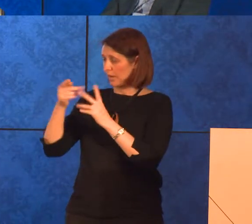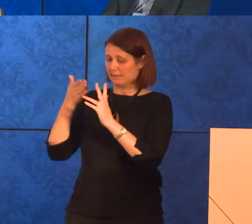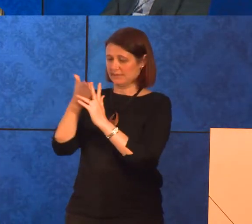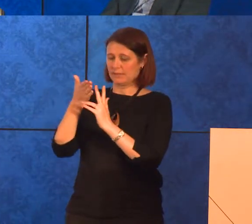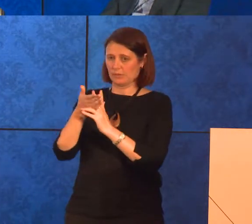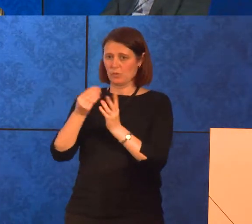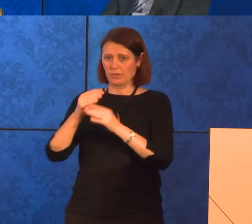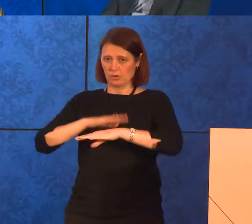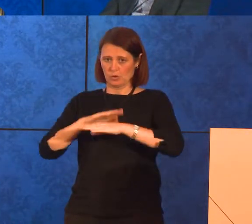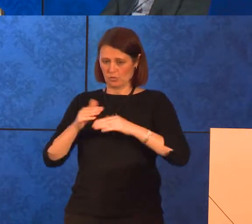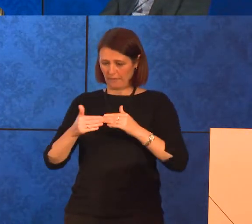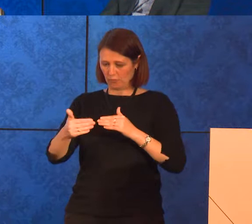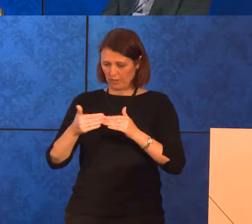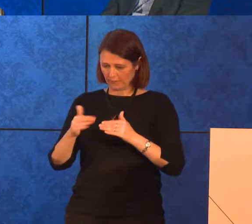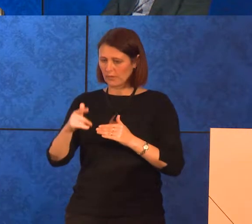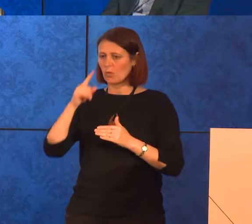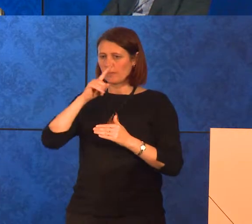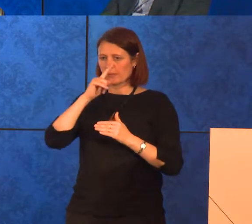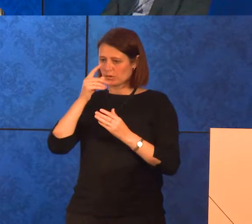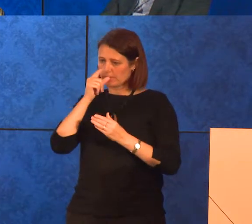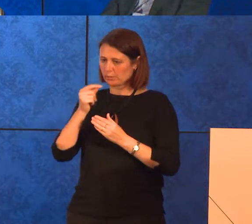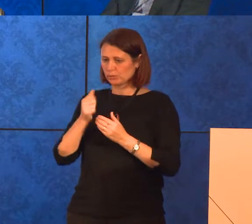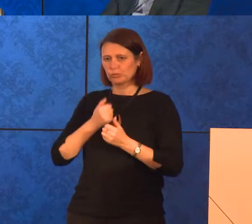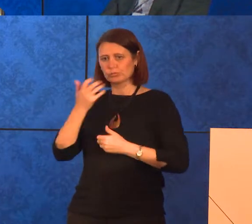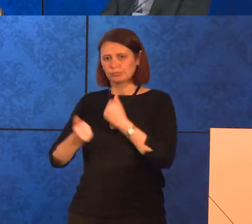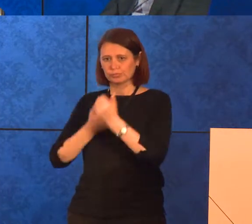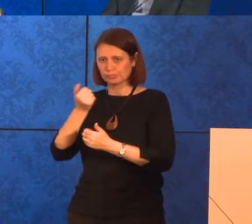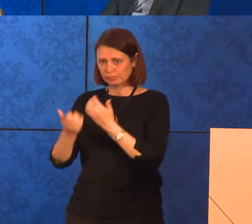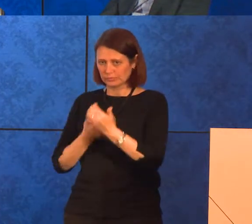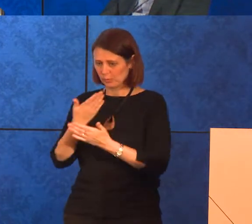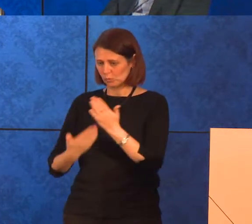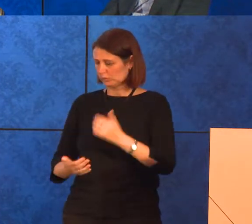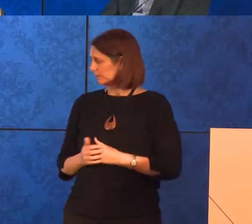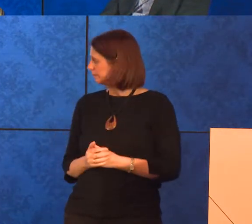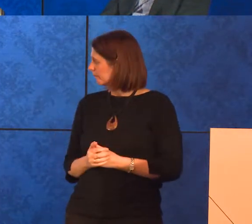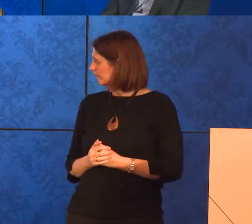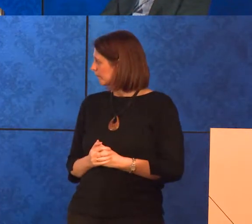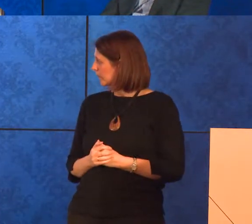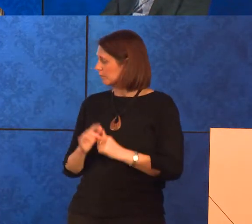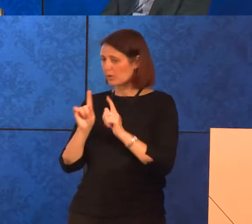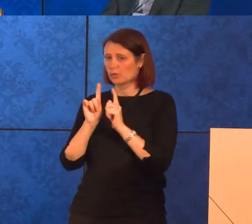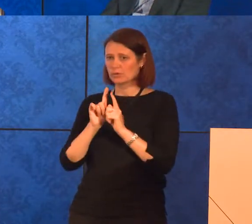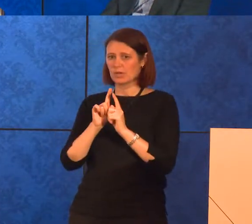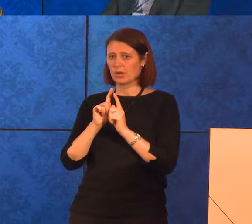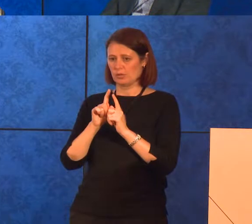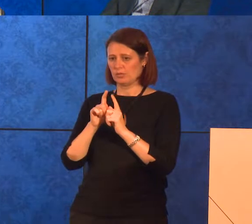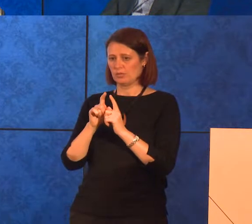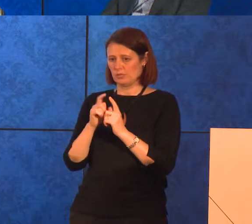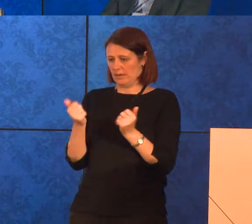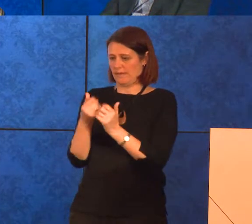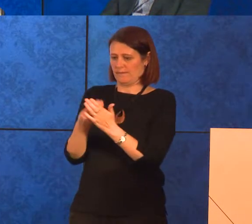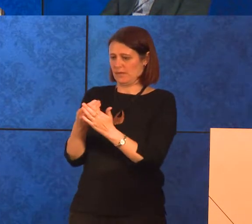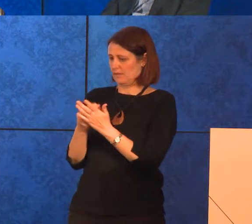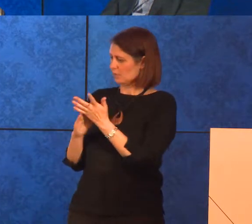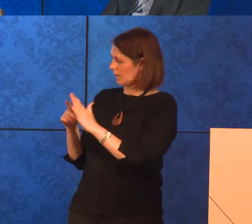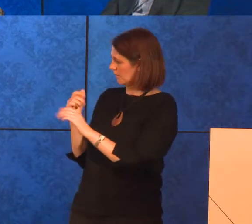of time for people to have their stories heard, but also around the adequacy of funding. So Meg,